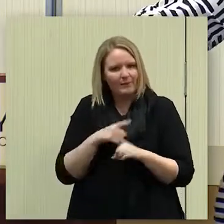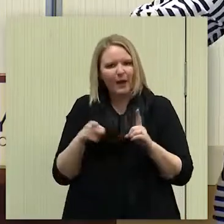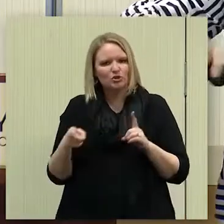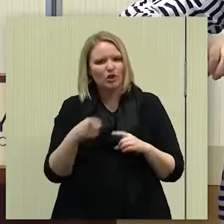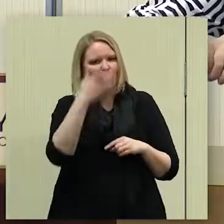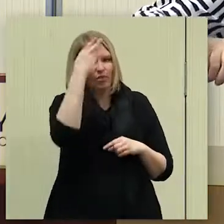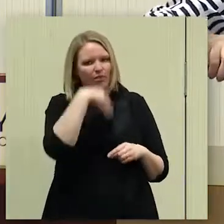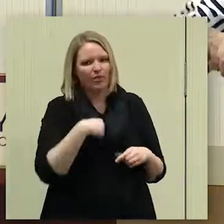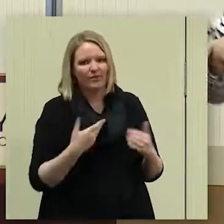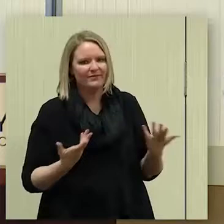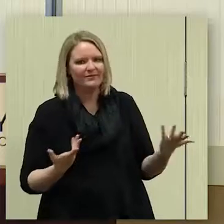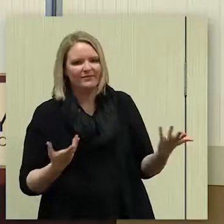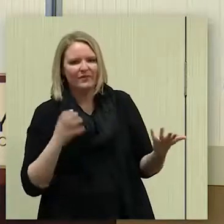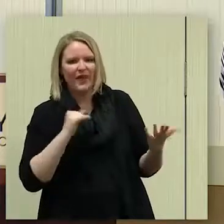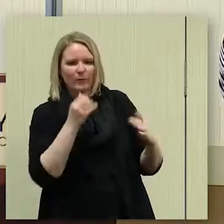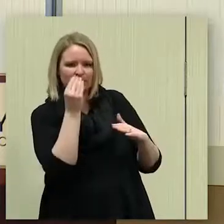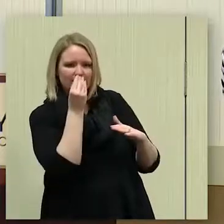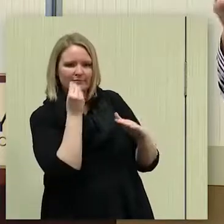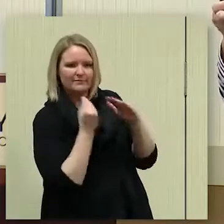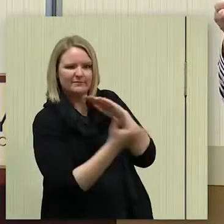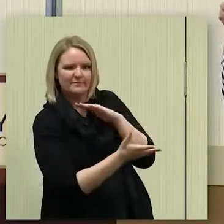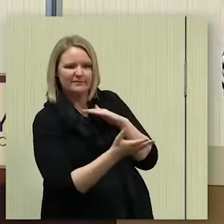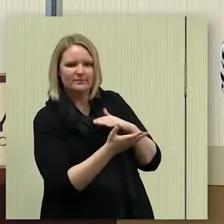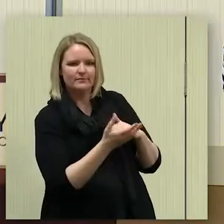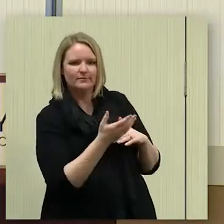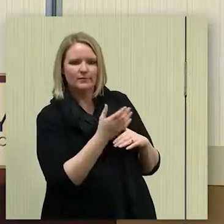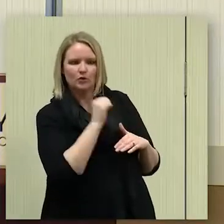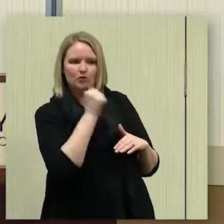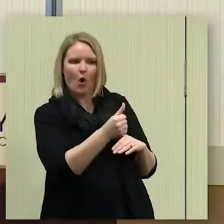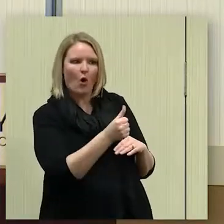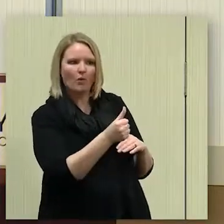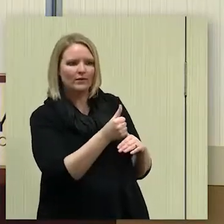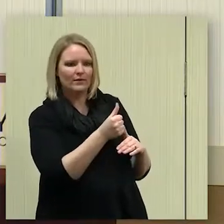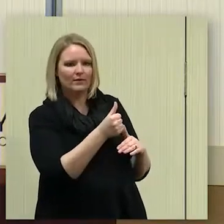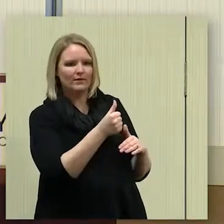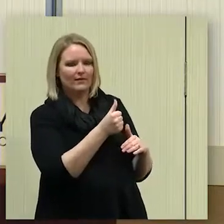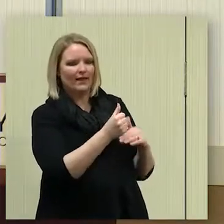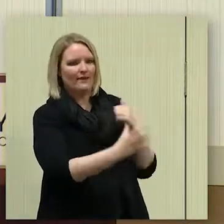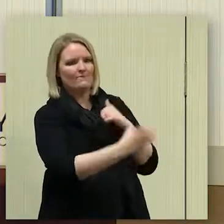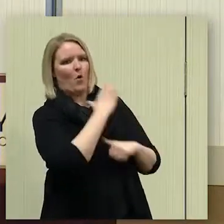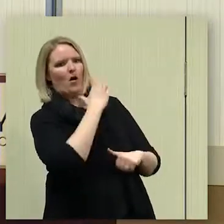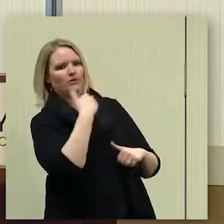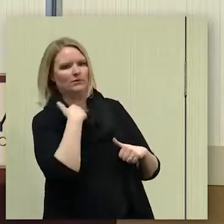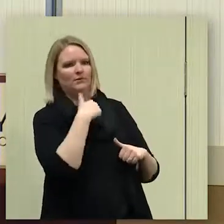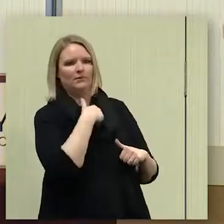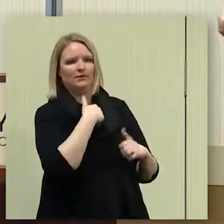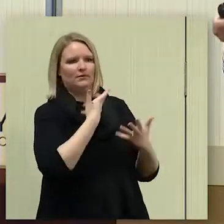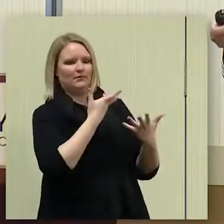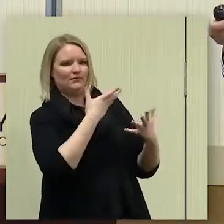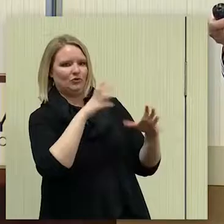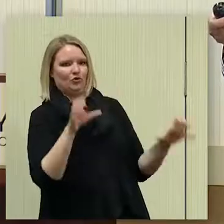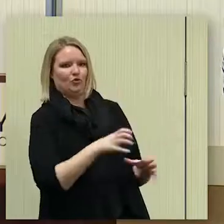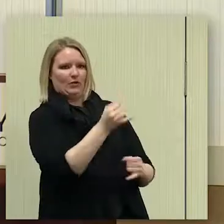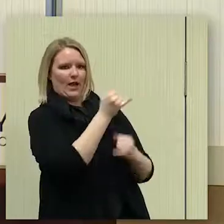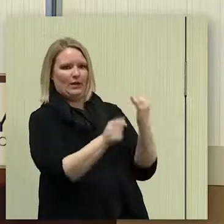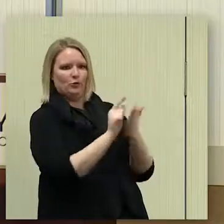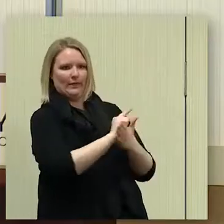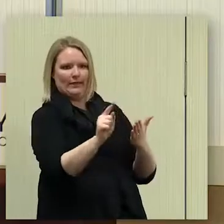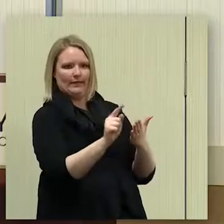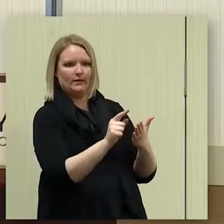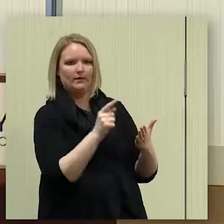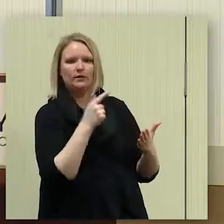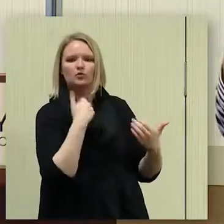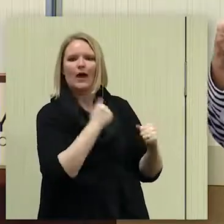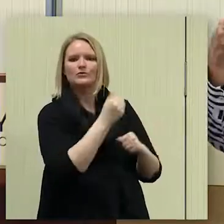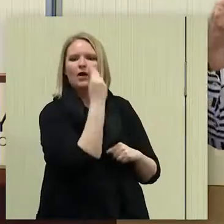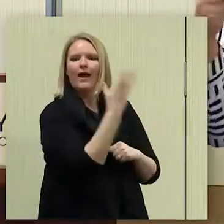kind of communication, like, don't frustrate us by having your research team here the very last week of school. But because